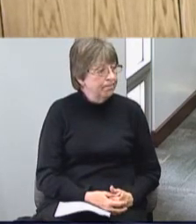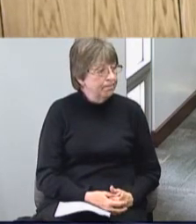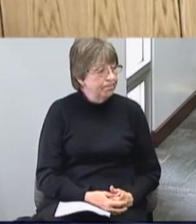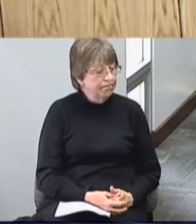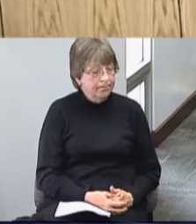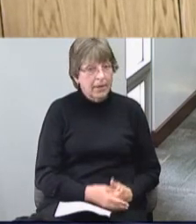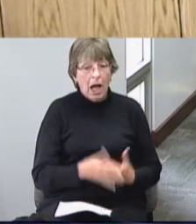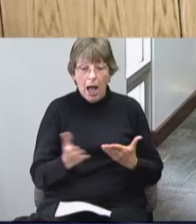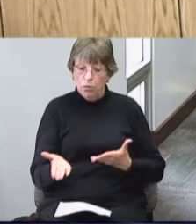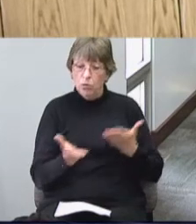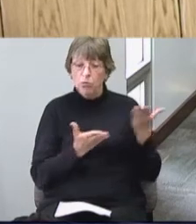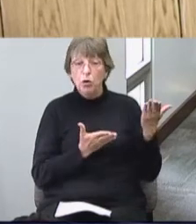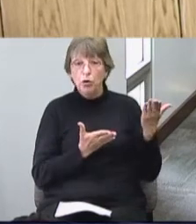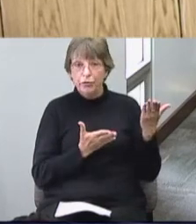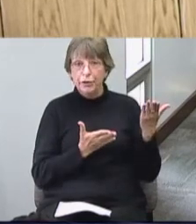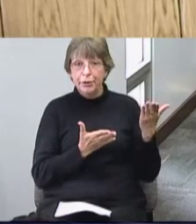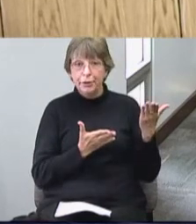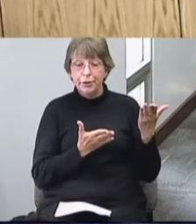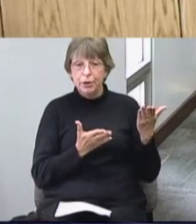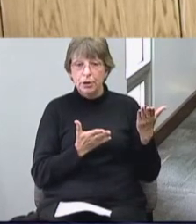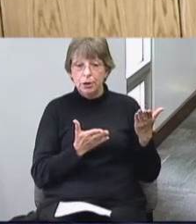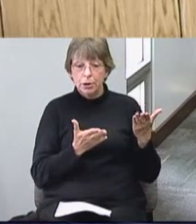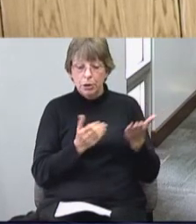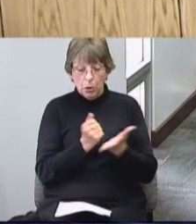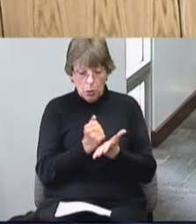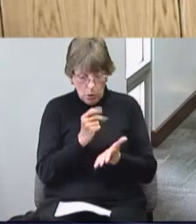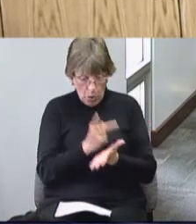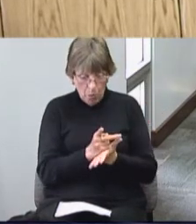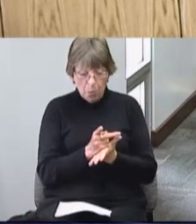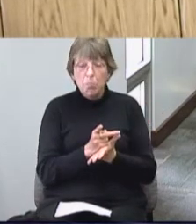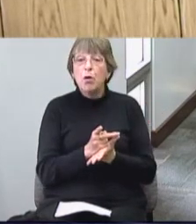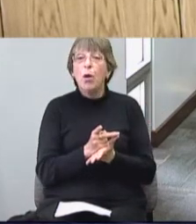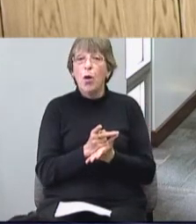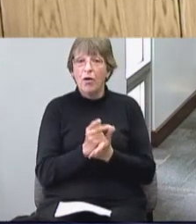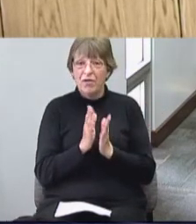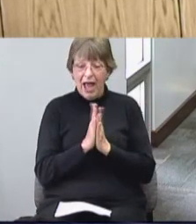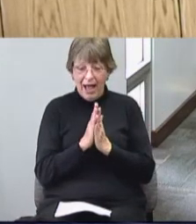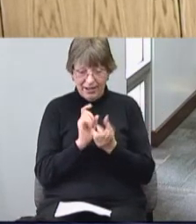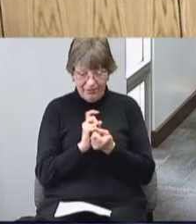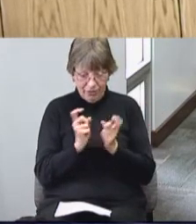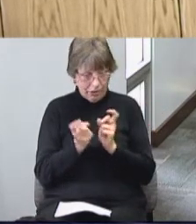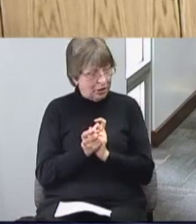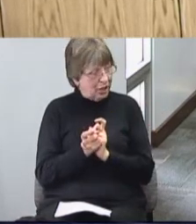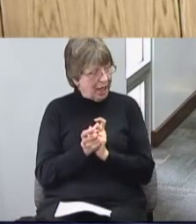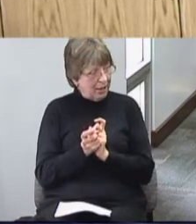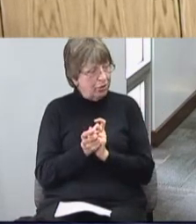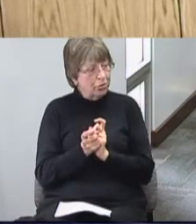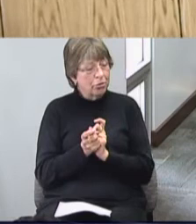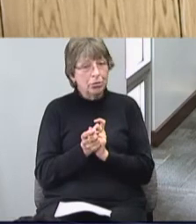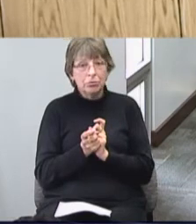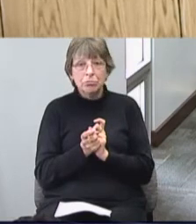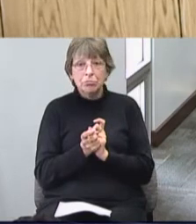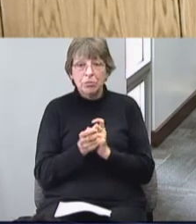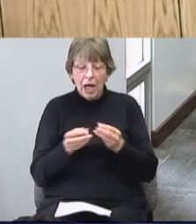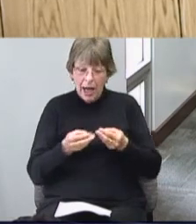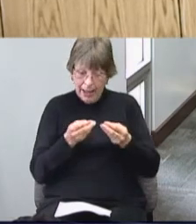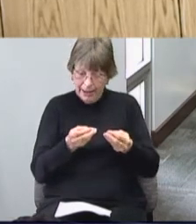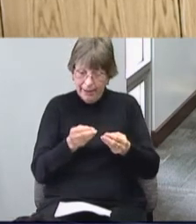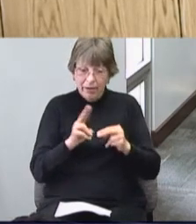Well, I would move to grant the appeal of the Landmarks Commission determination or authorize the issuance of a building permit